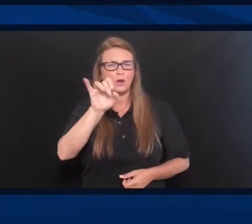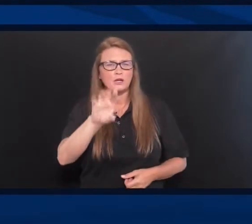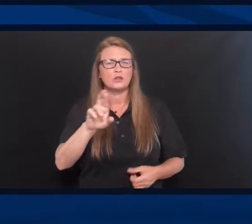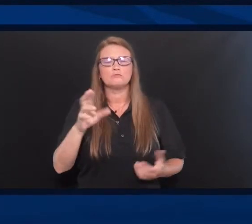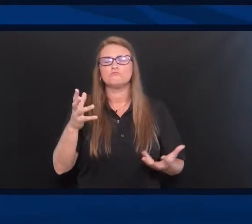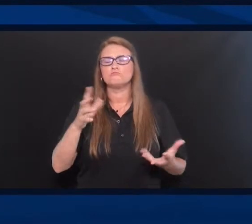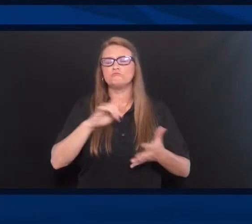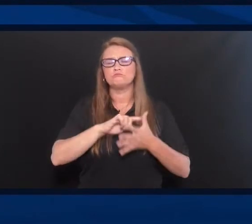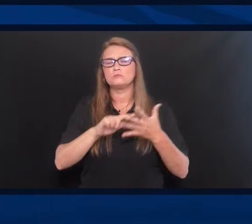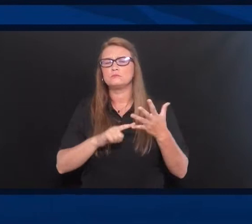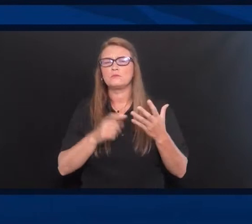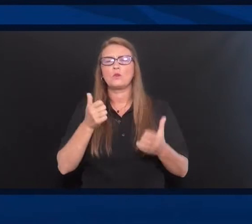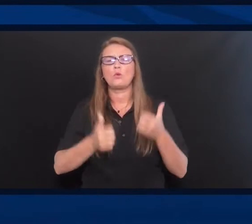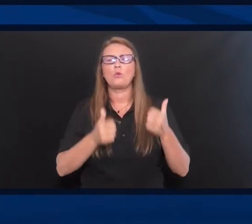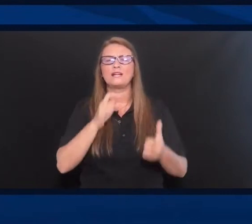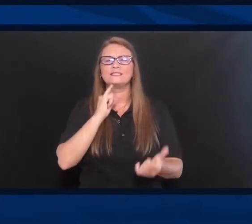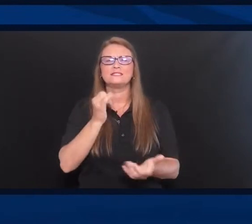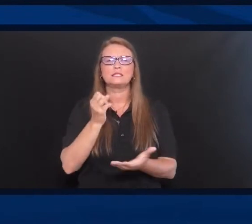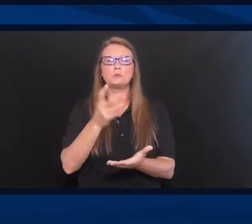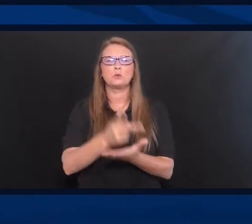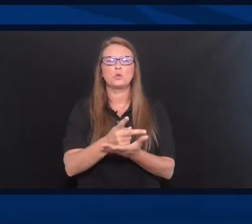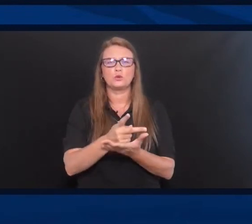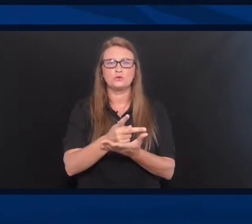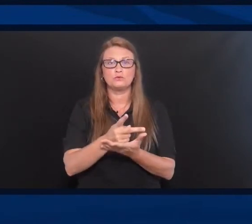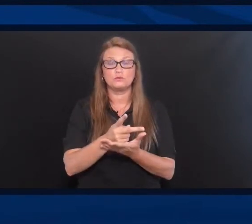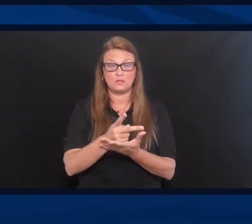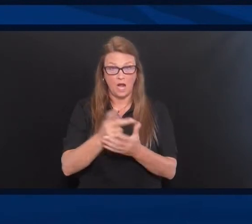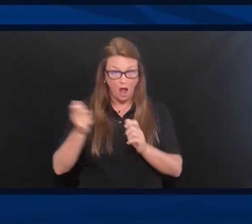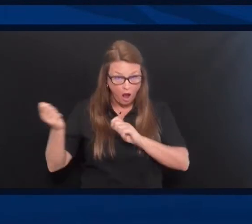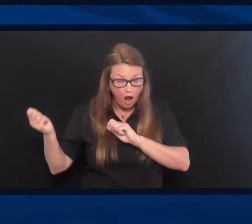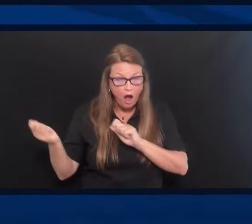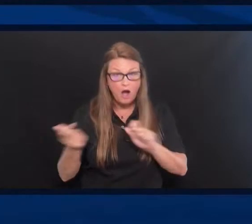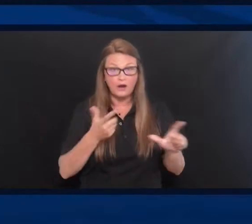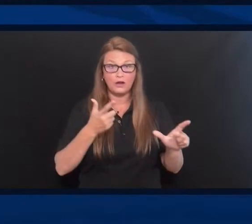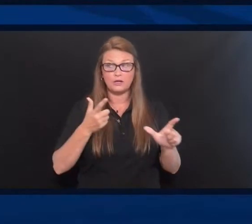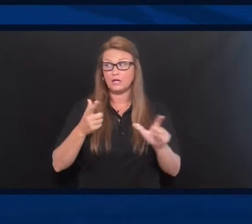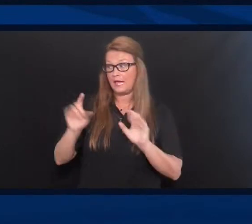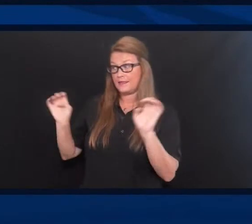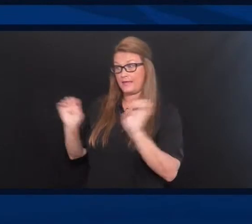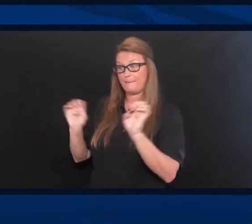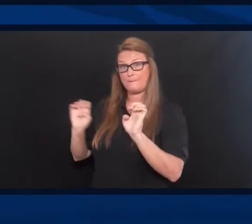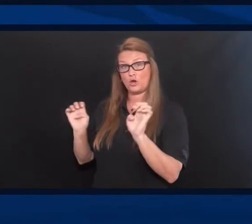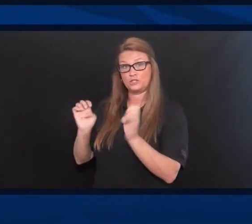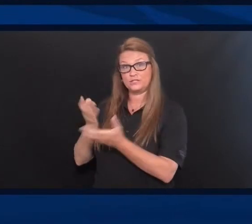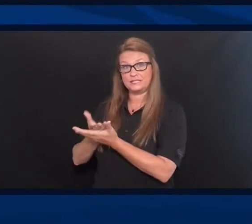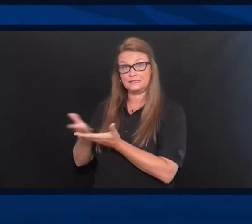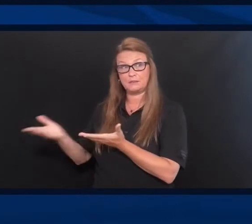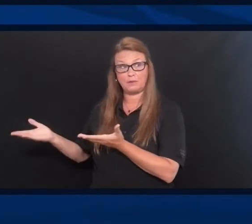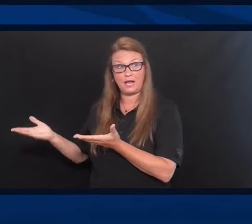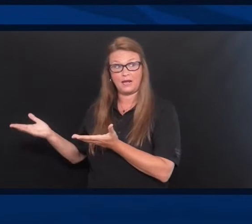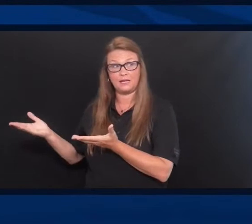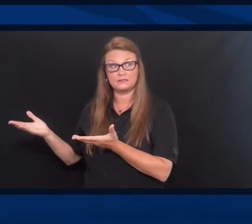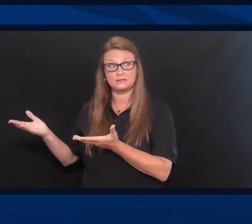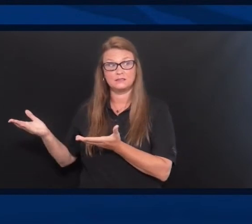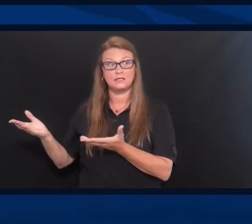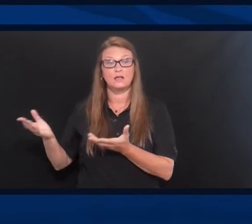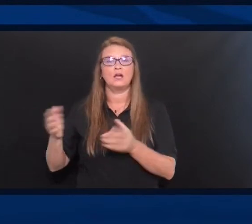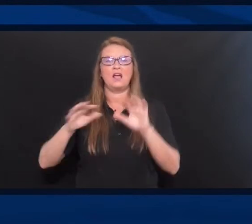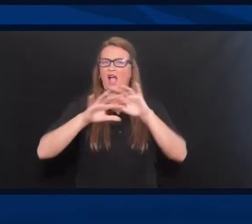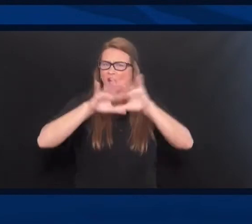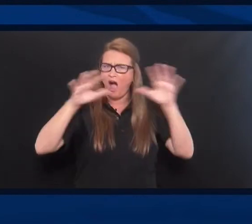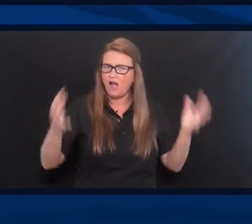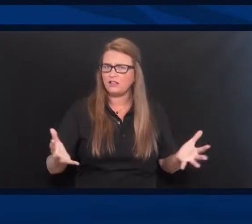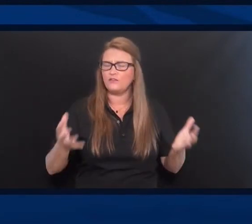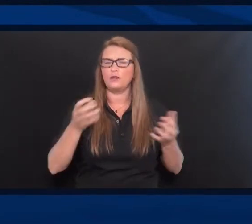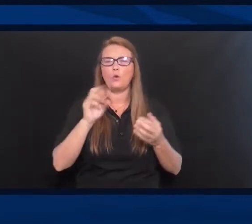stuff was approved by the FDA, did that mean all of it, even the emergency supplies, fall under that umbrella? Are we looking at two